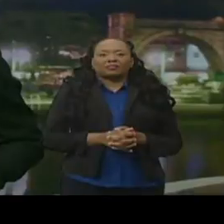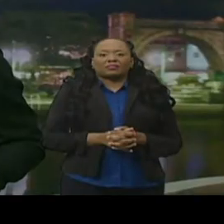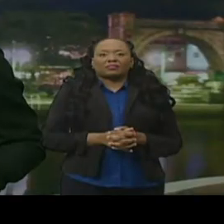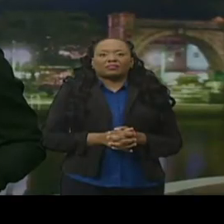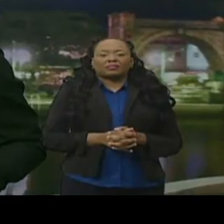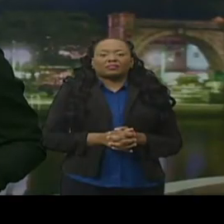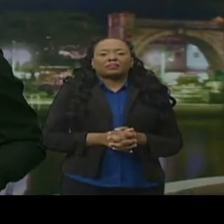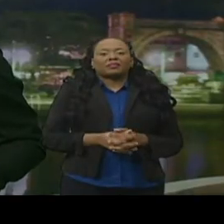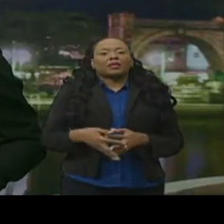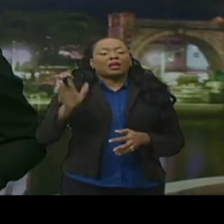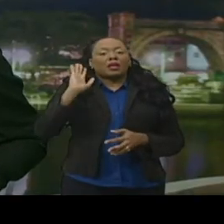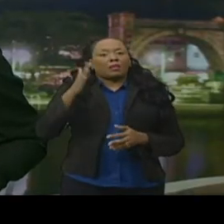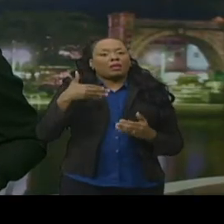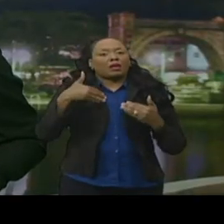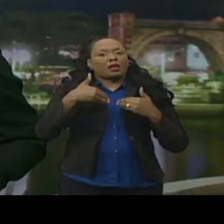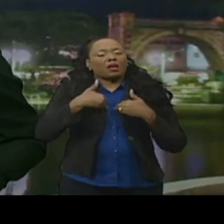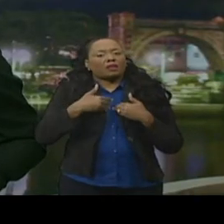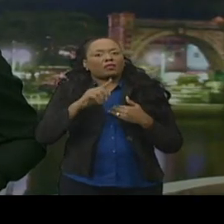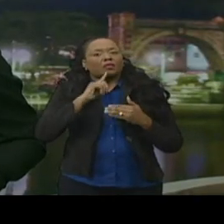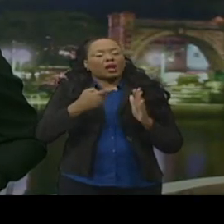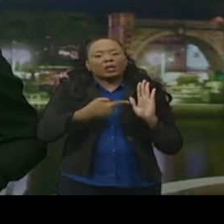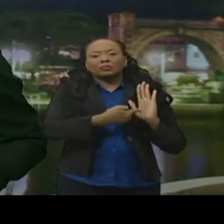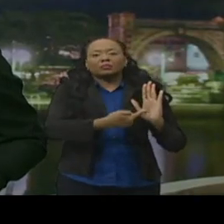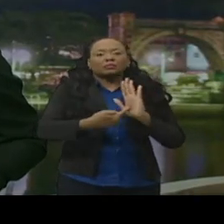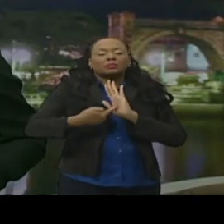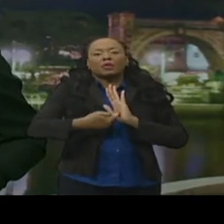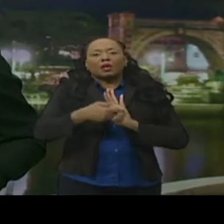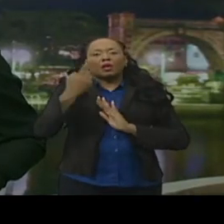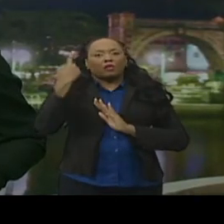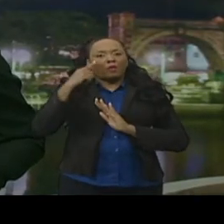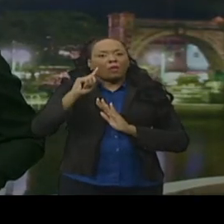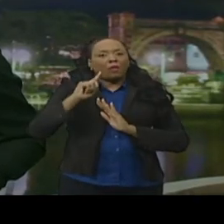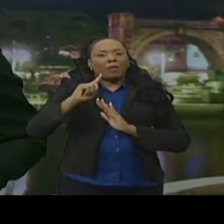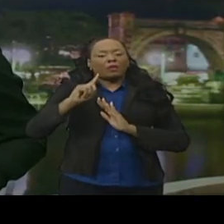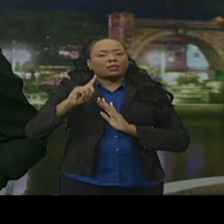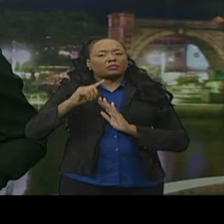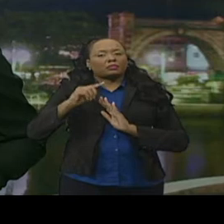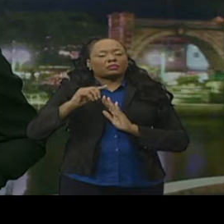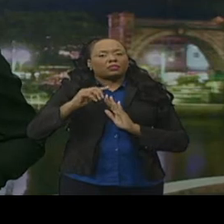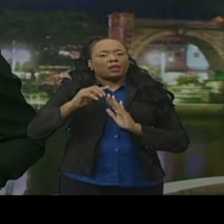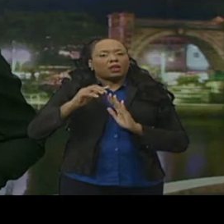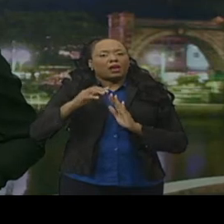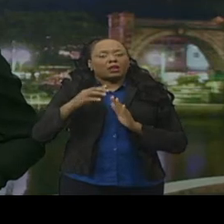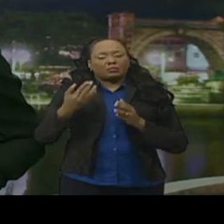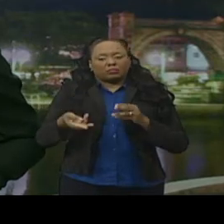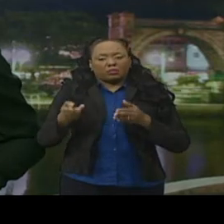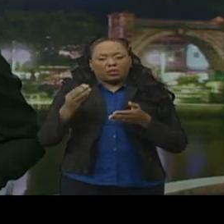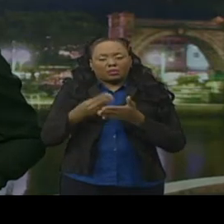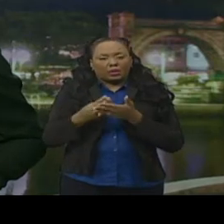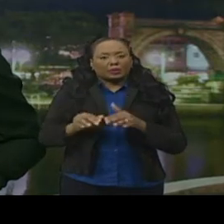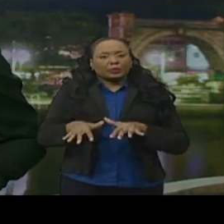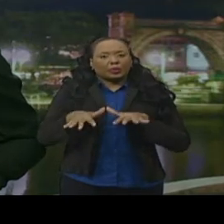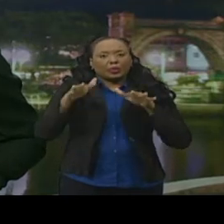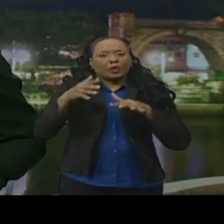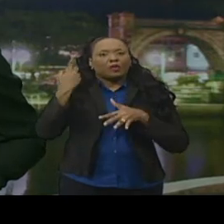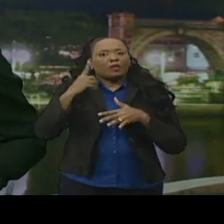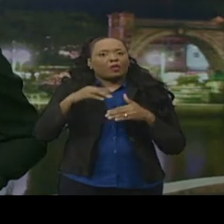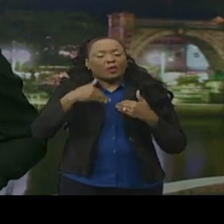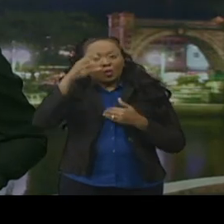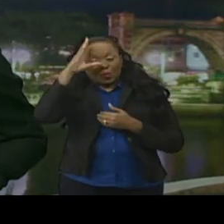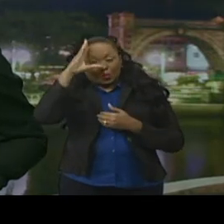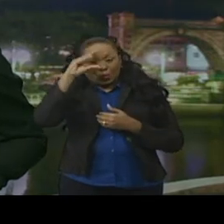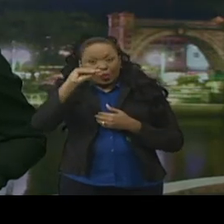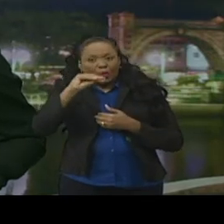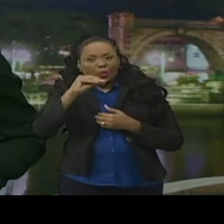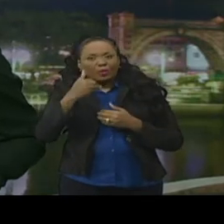the Barbados Community College, and the second place winner free language tutoring. Now, while he's impressed with the young artists in the Calypso arena,